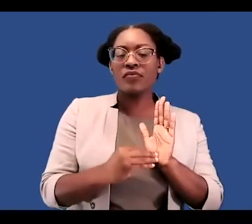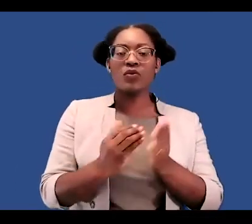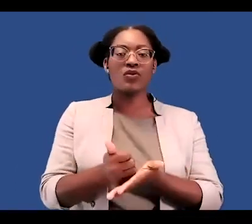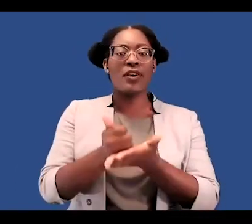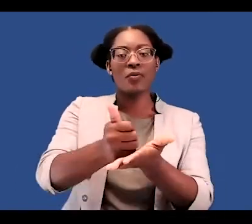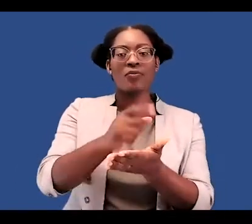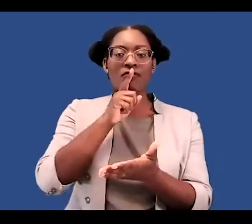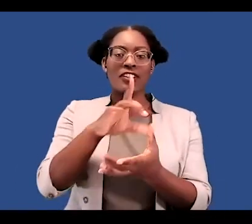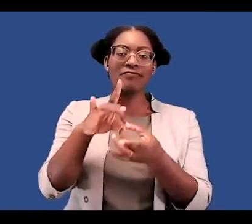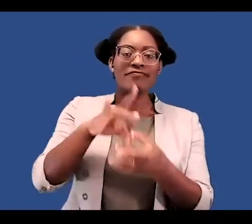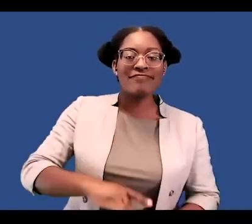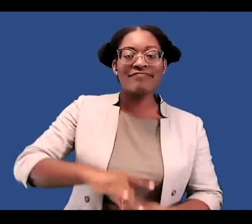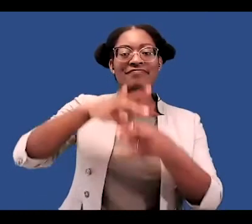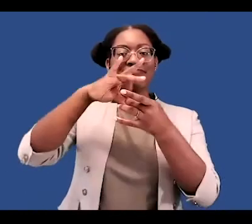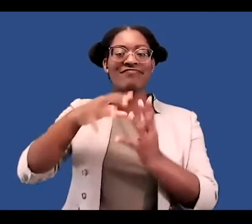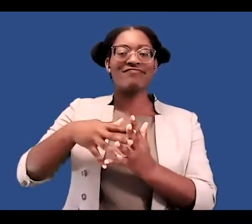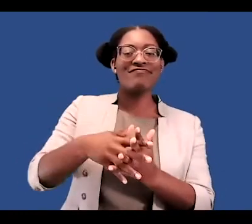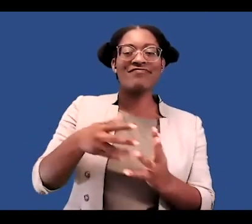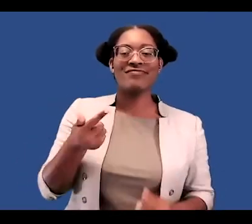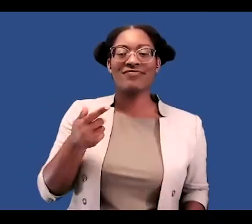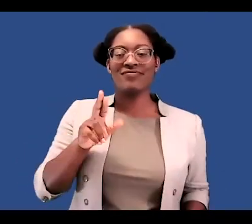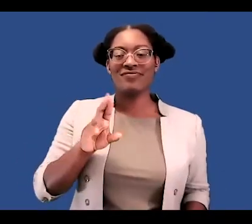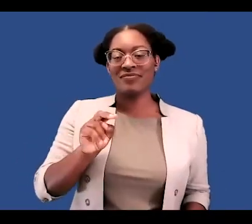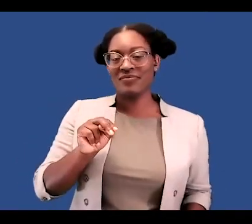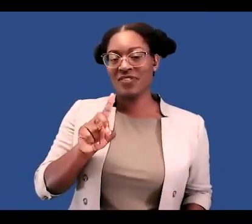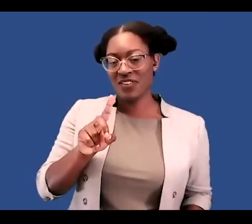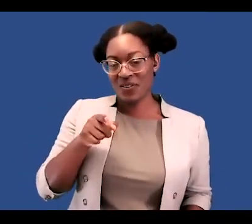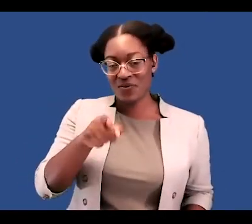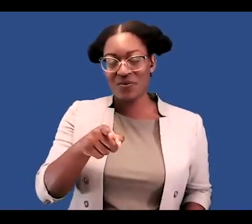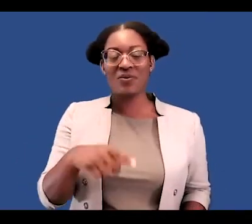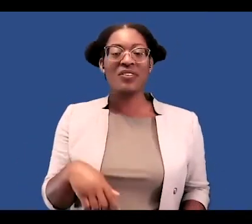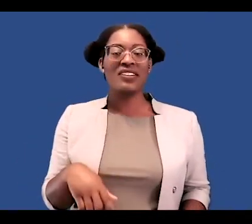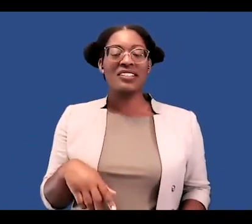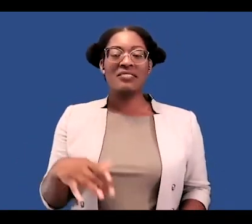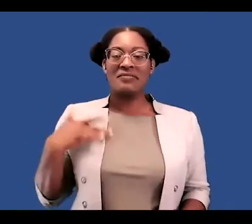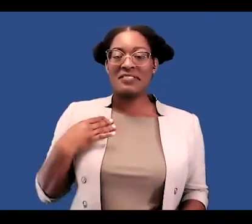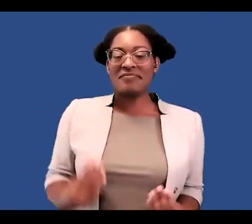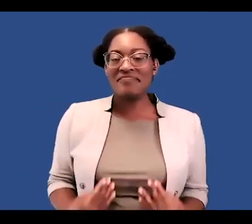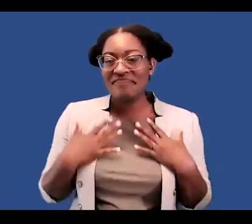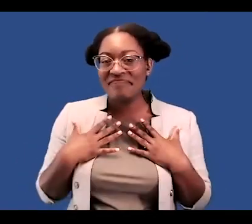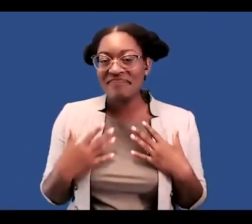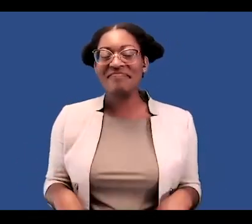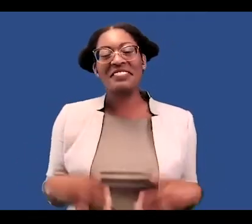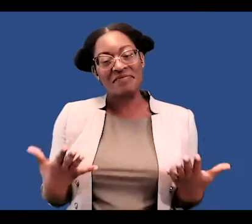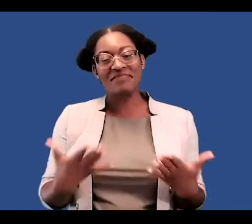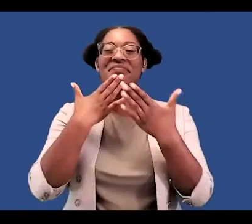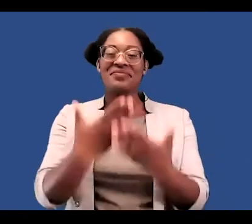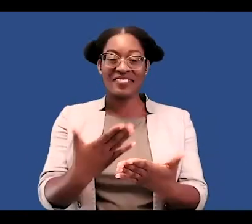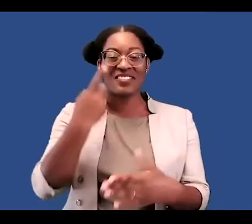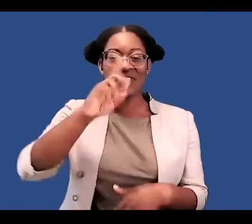bring your heart forward and allow your imaginations hopefully to soar through this process. So thank you for the work that you do for all of